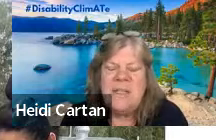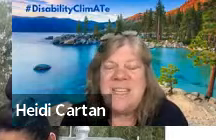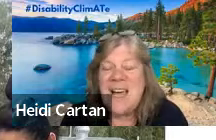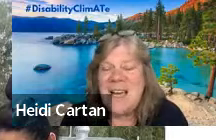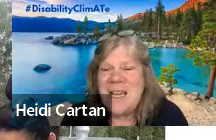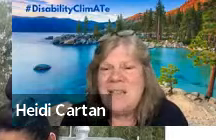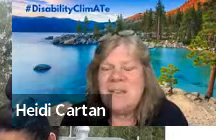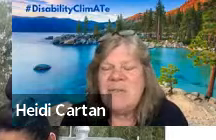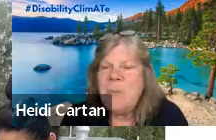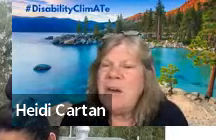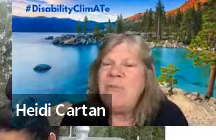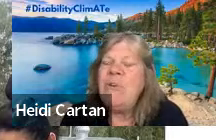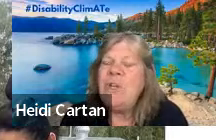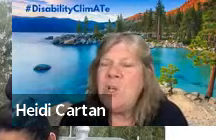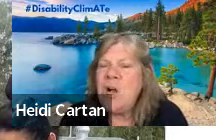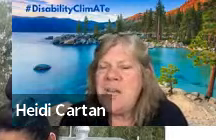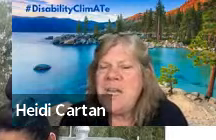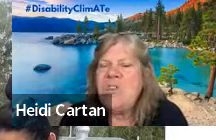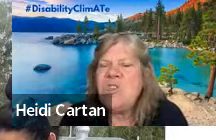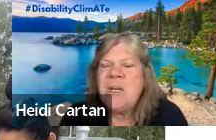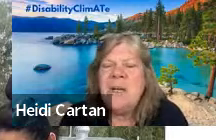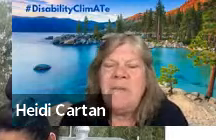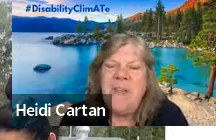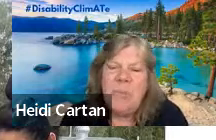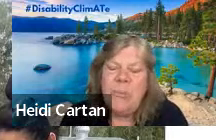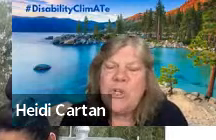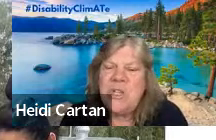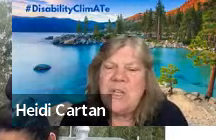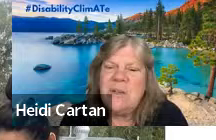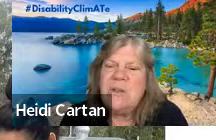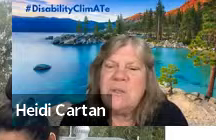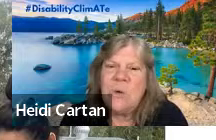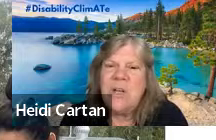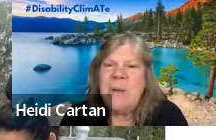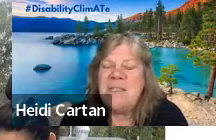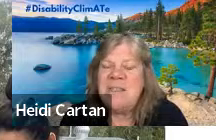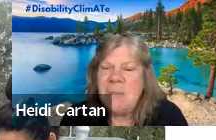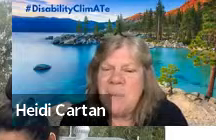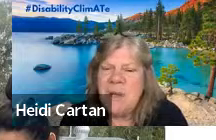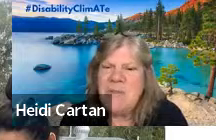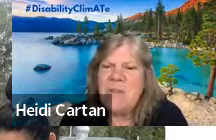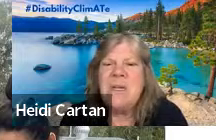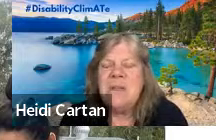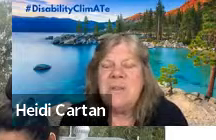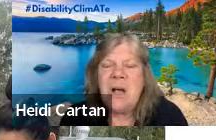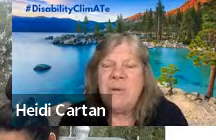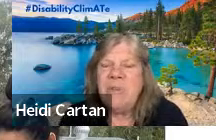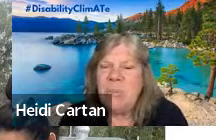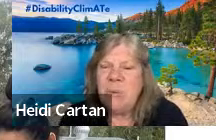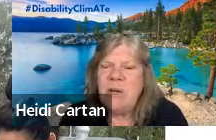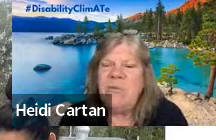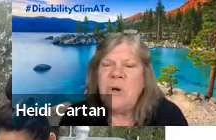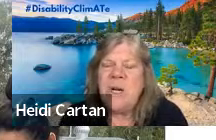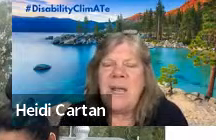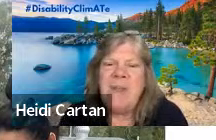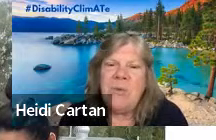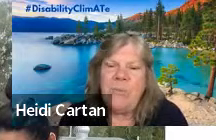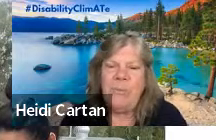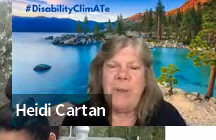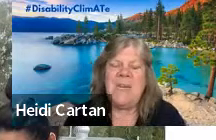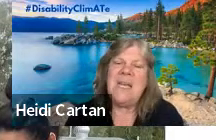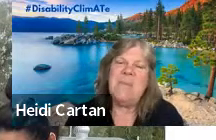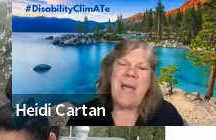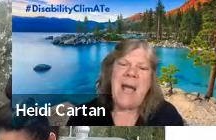four tines of about a foot long each, and they are pushed into the soil by stepping on the top of the broad fork and